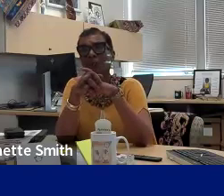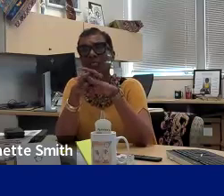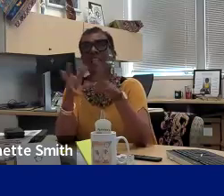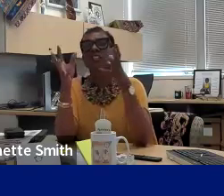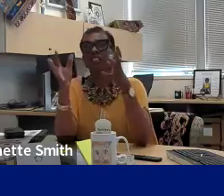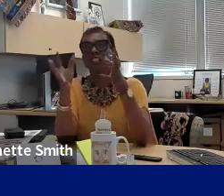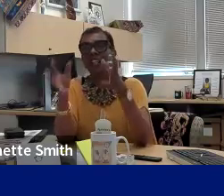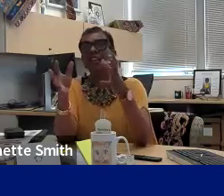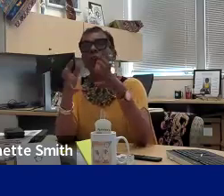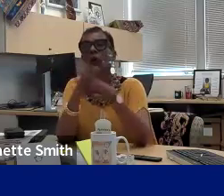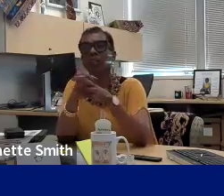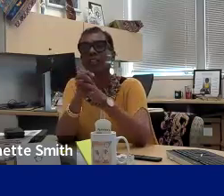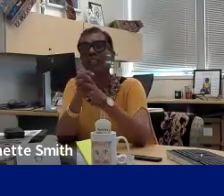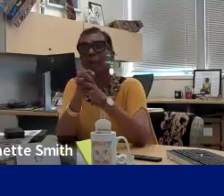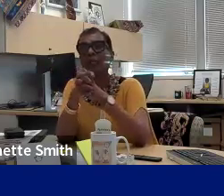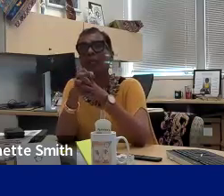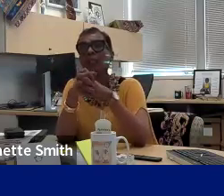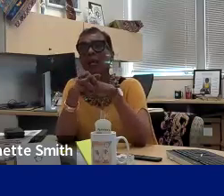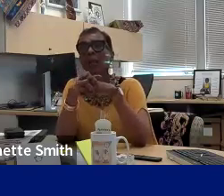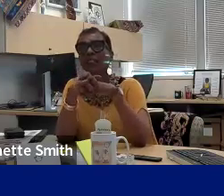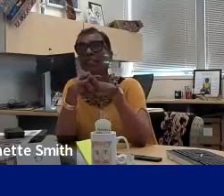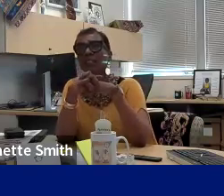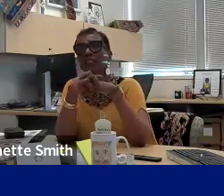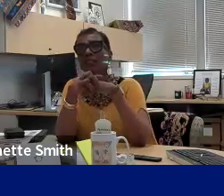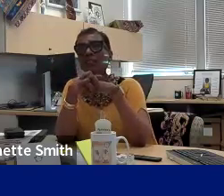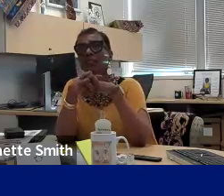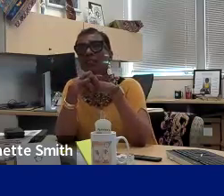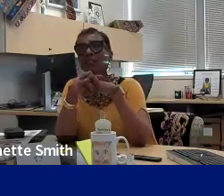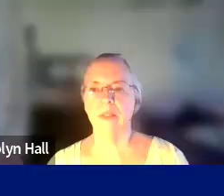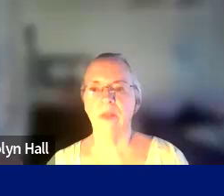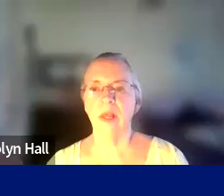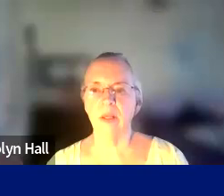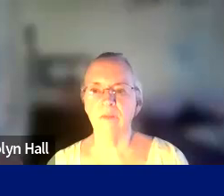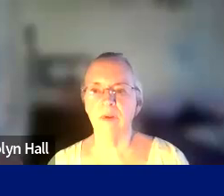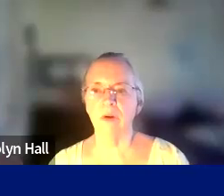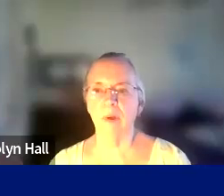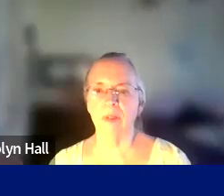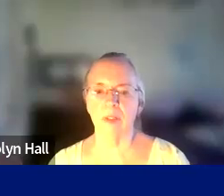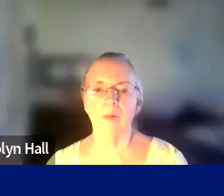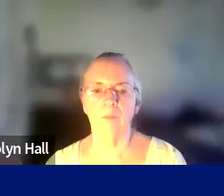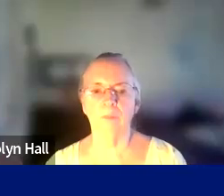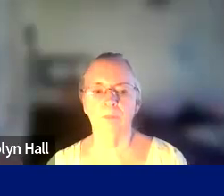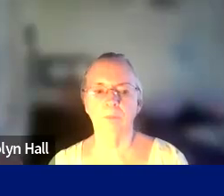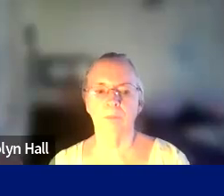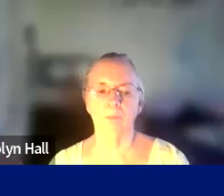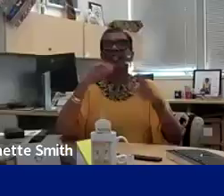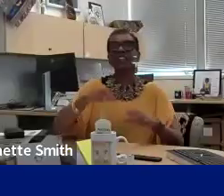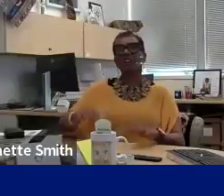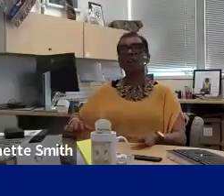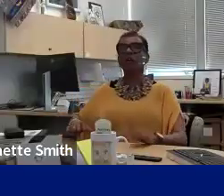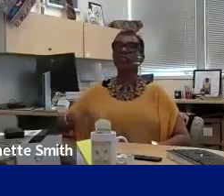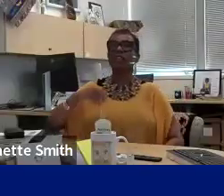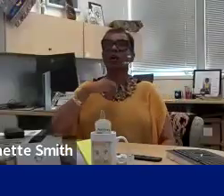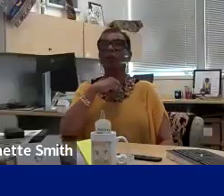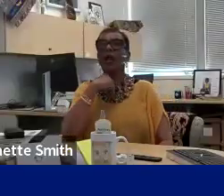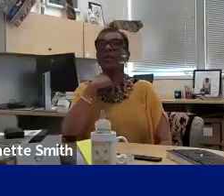policies in place to sustain the work that is happening? Does that make sense? Yes, thank you very much. So that's the kind of stuff